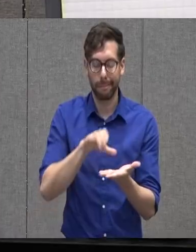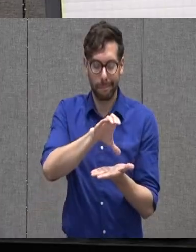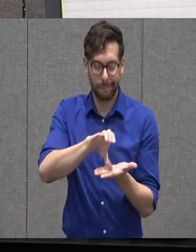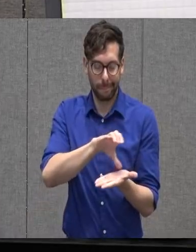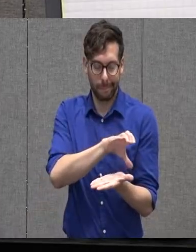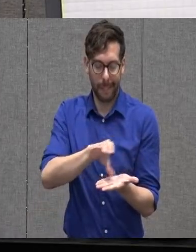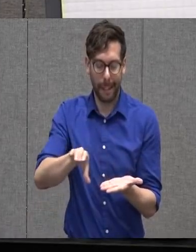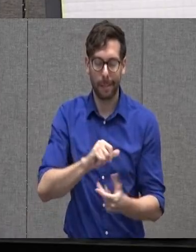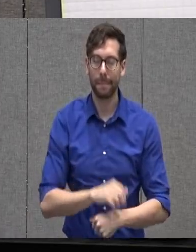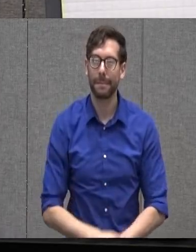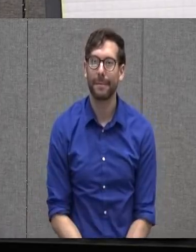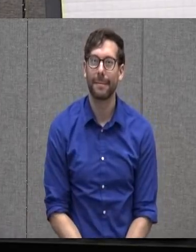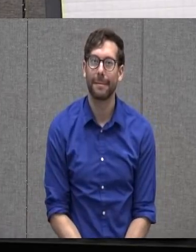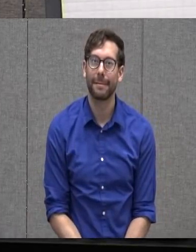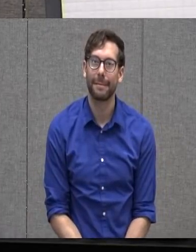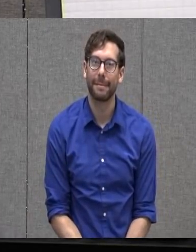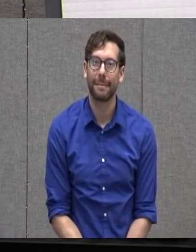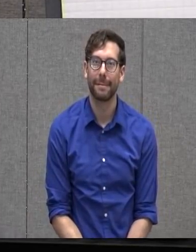a cake.